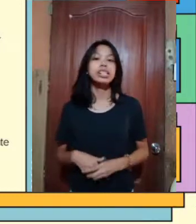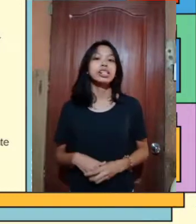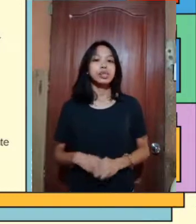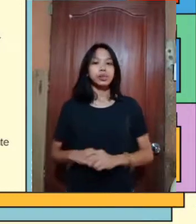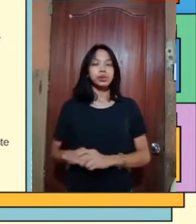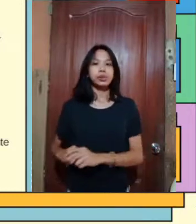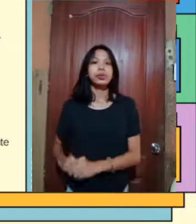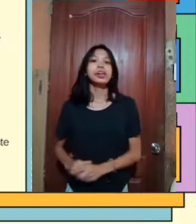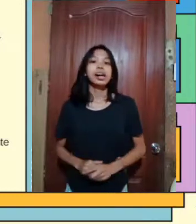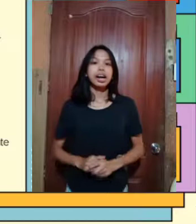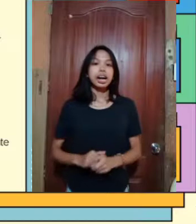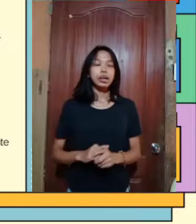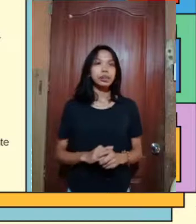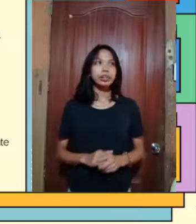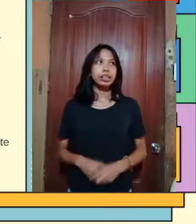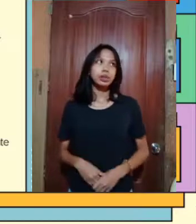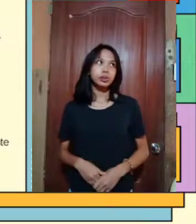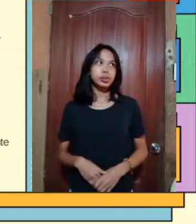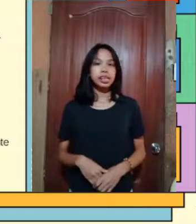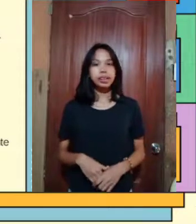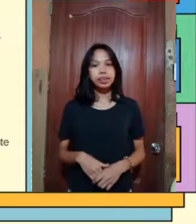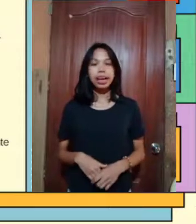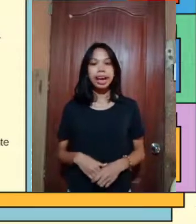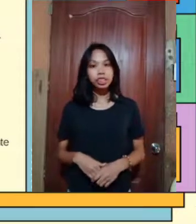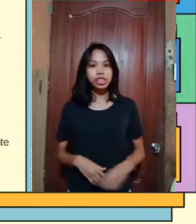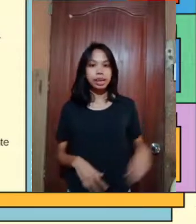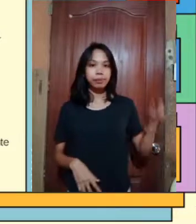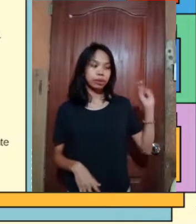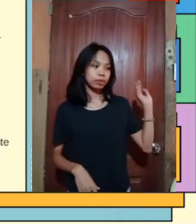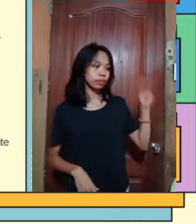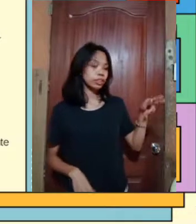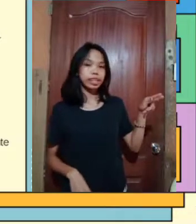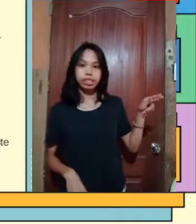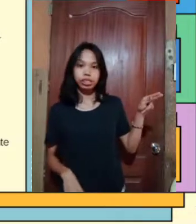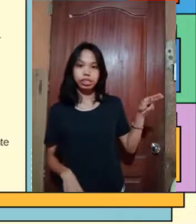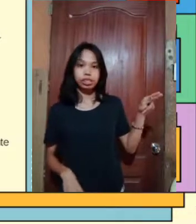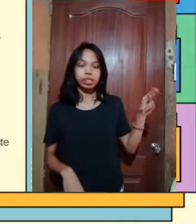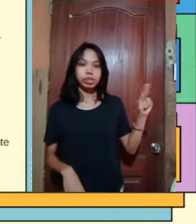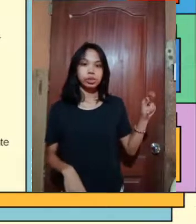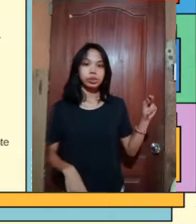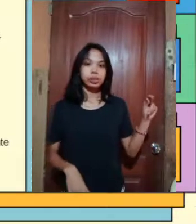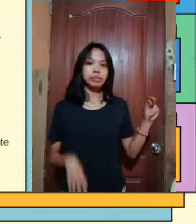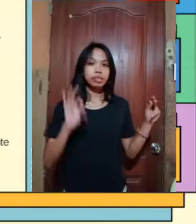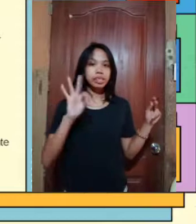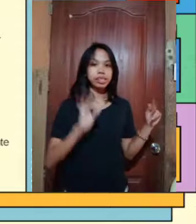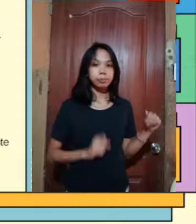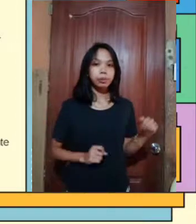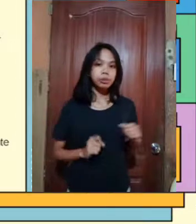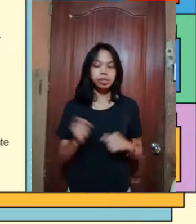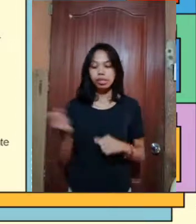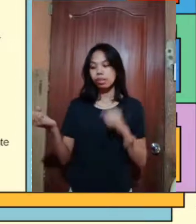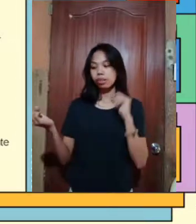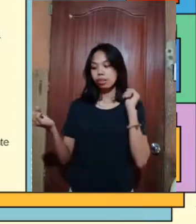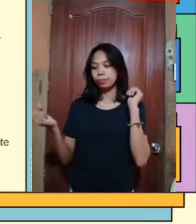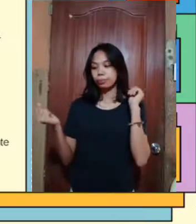sign. So I will use a hand shape of letter H. So I have three